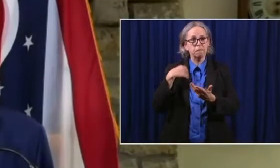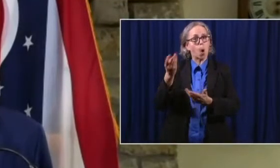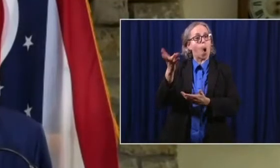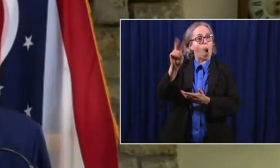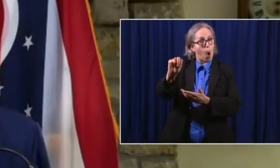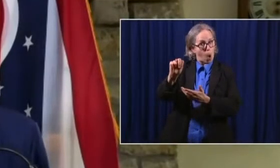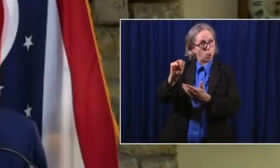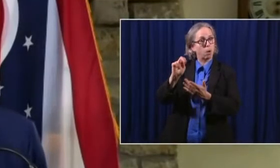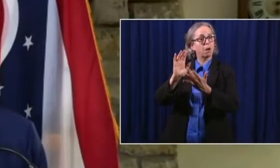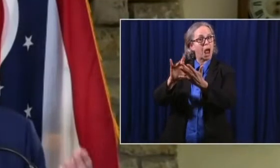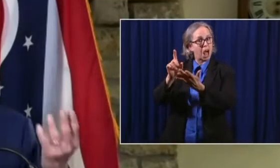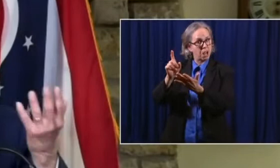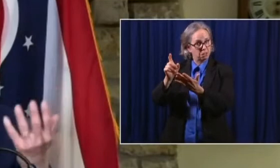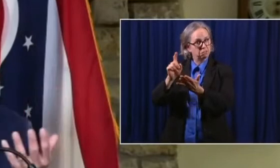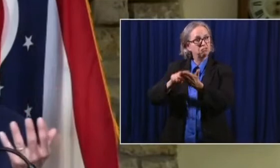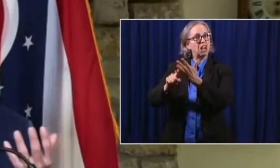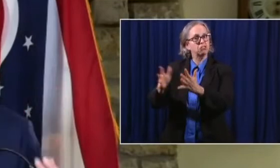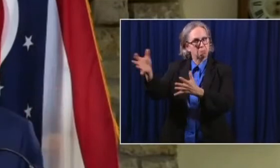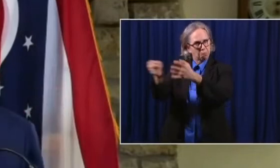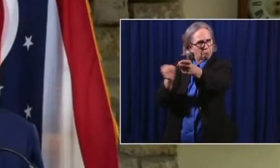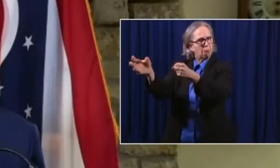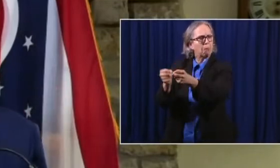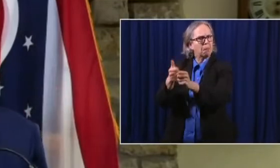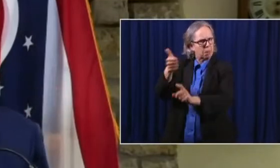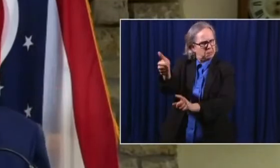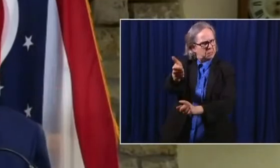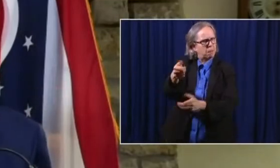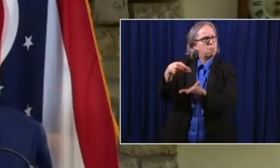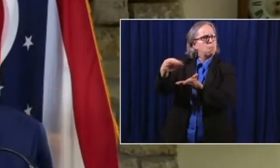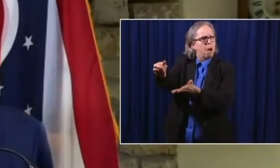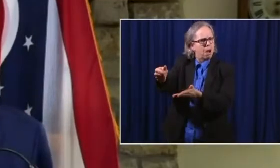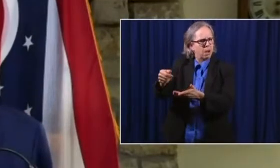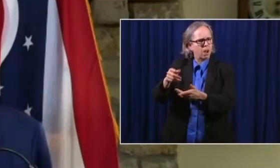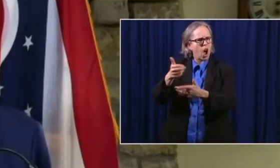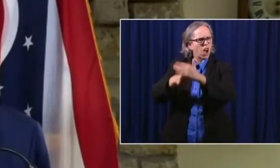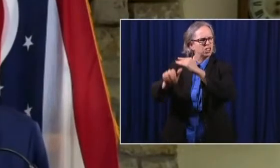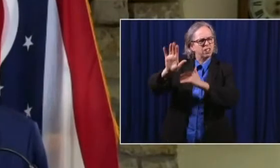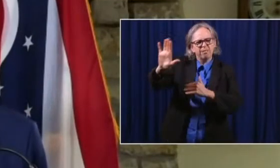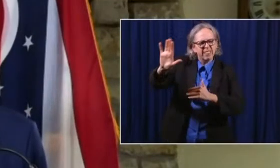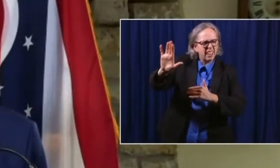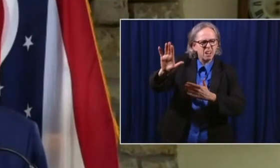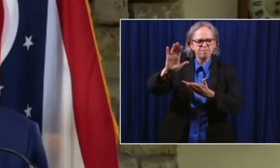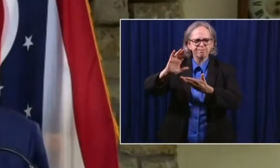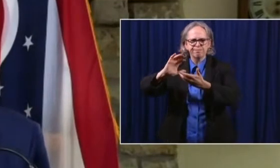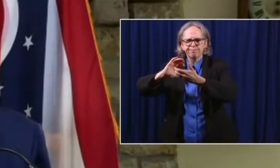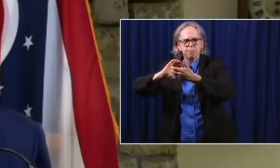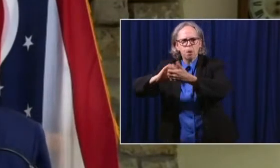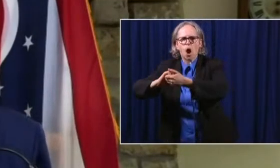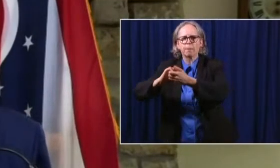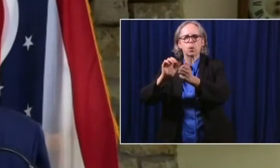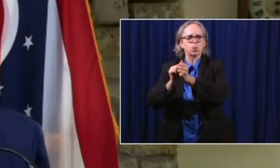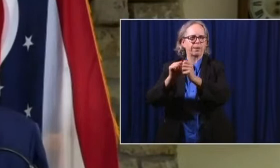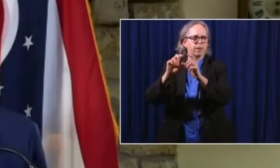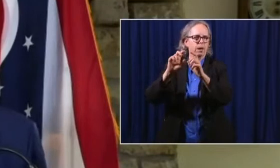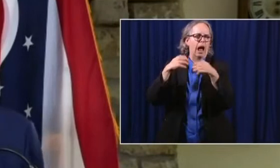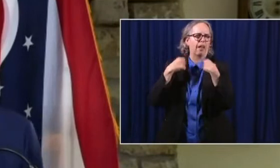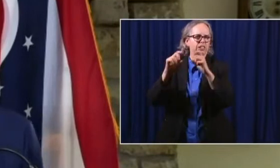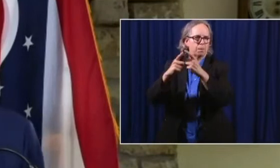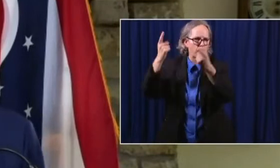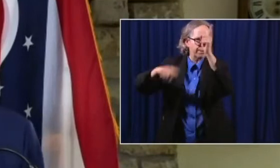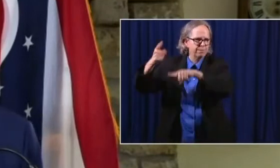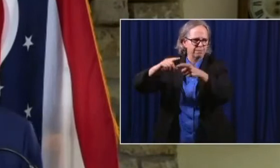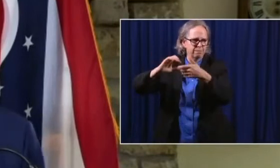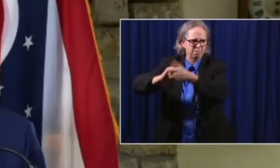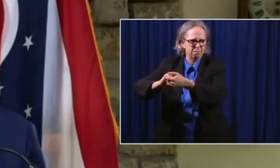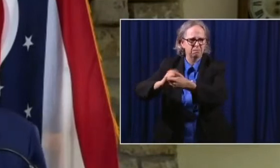contact tracing. Now, that's usually under the umbrella of the local health department, but sometimes they will get students who get trained, and then they become part